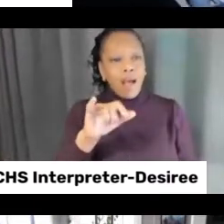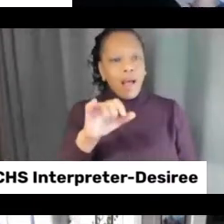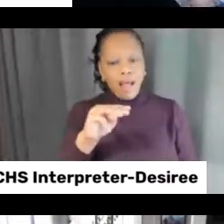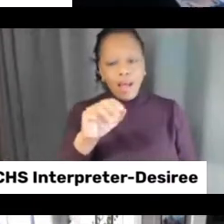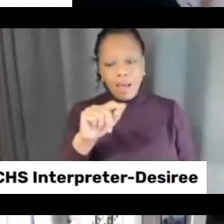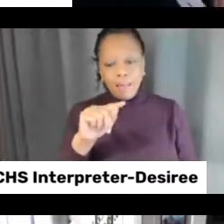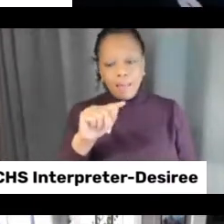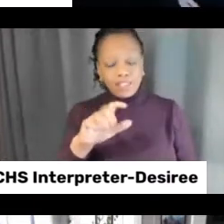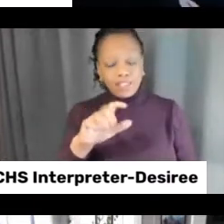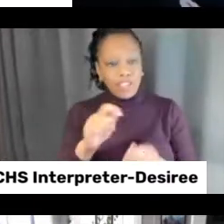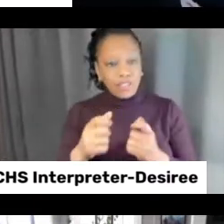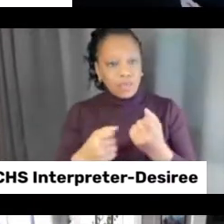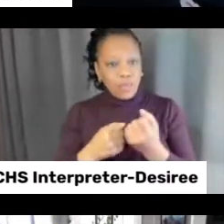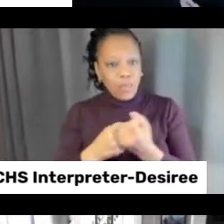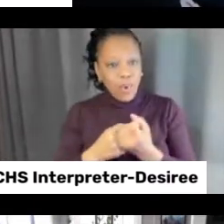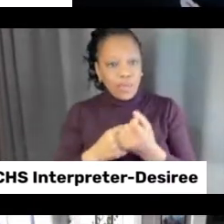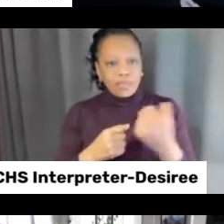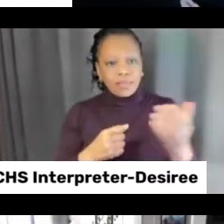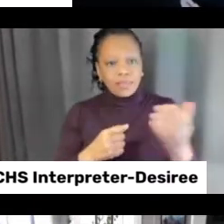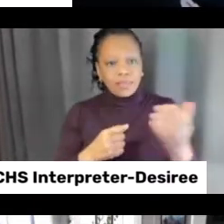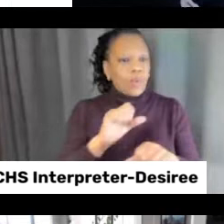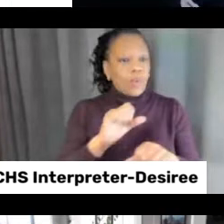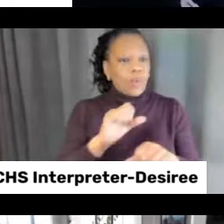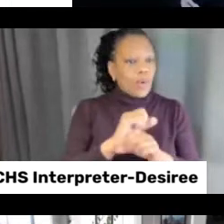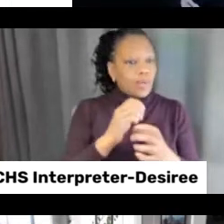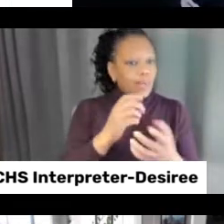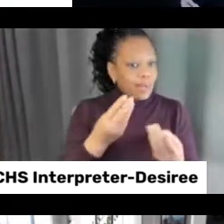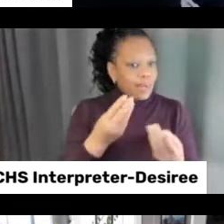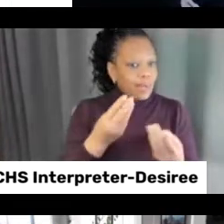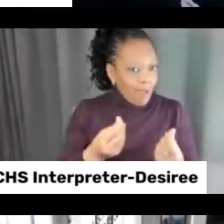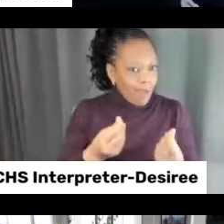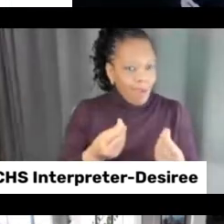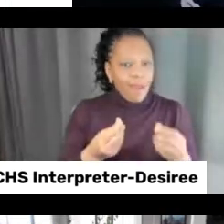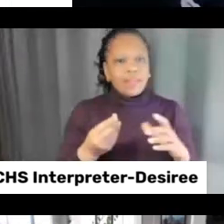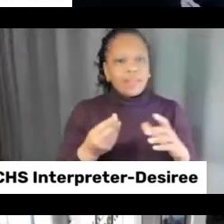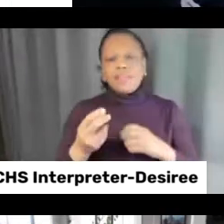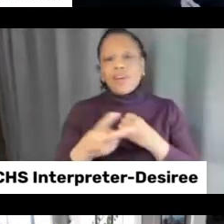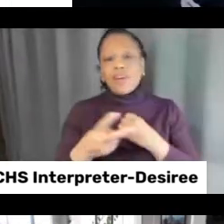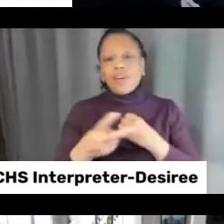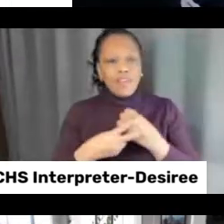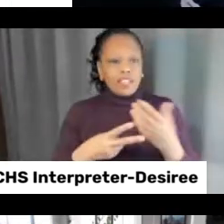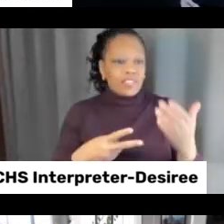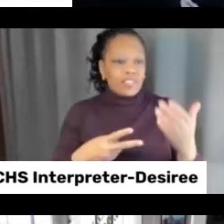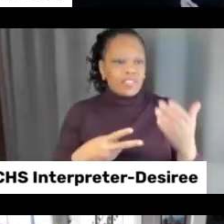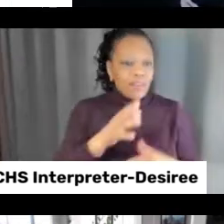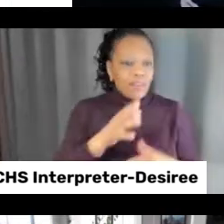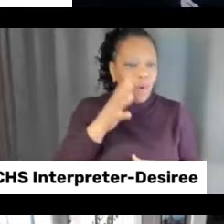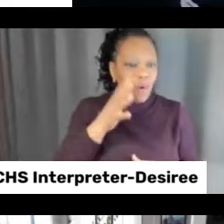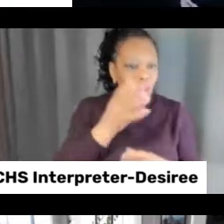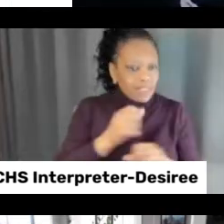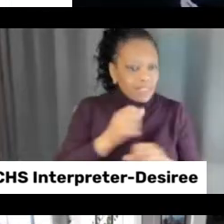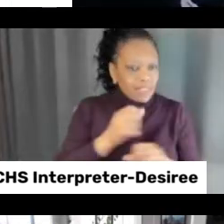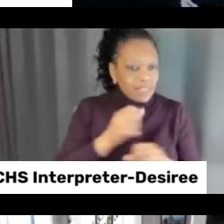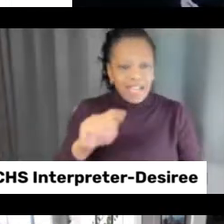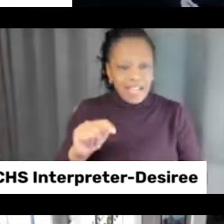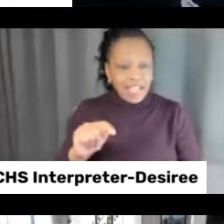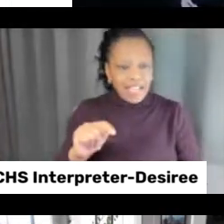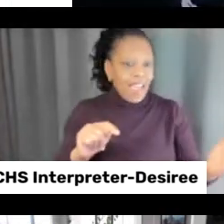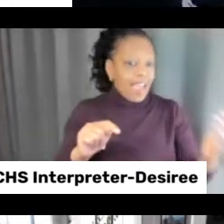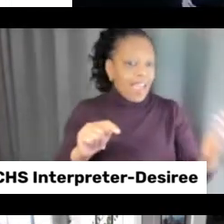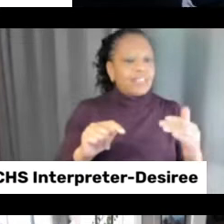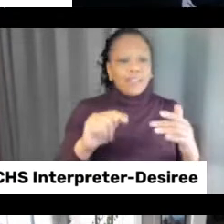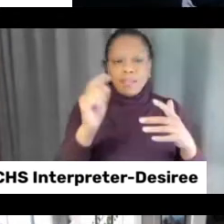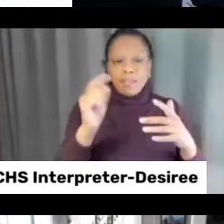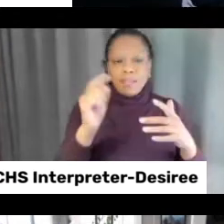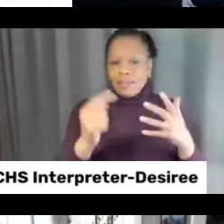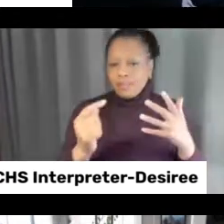moment. Working lands conservation programs. We want to see reform to the farm safety net programs, thinking crop insurance, commodity programs,